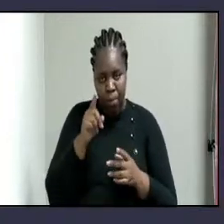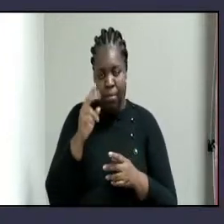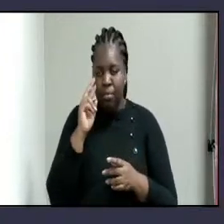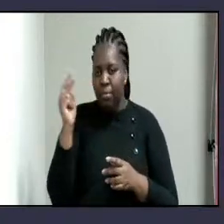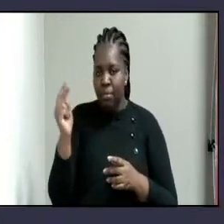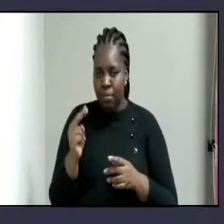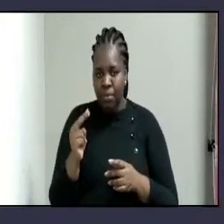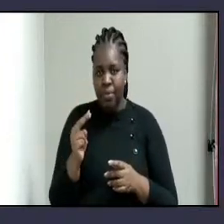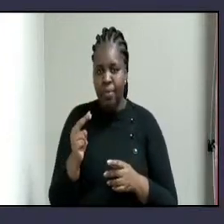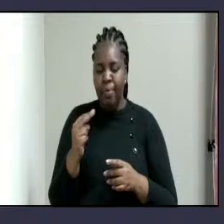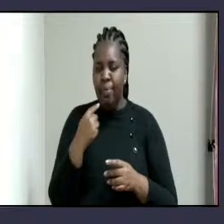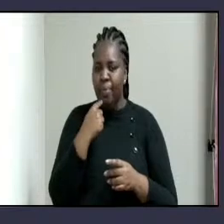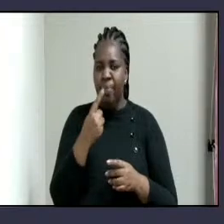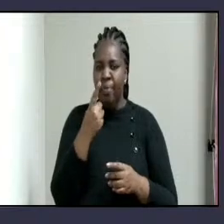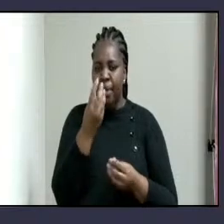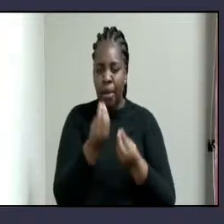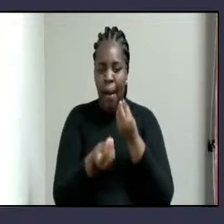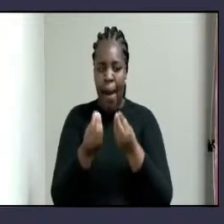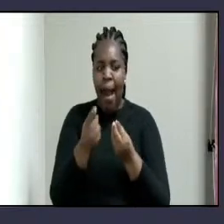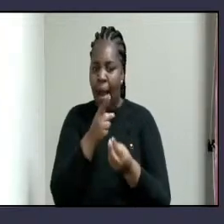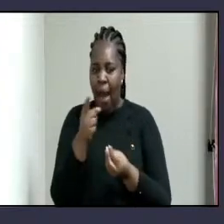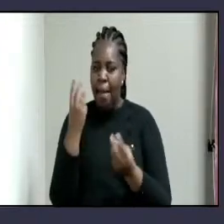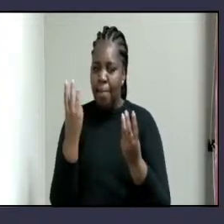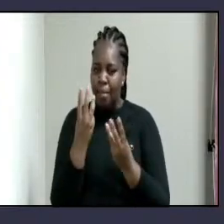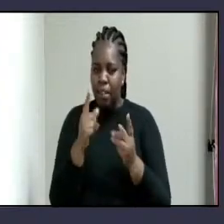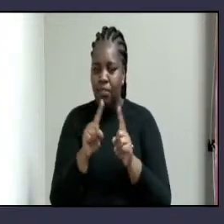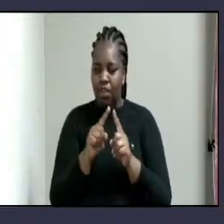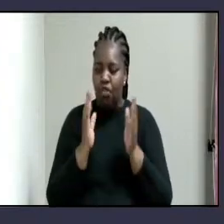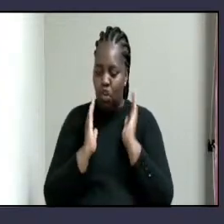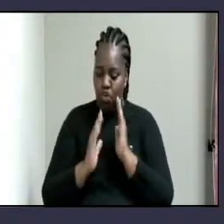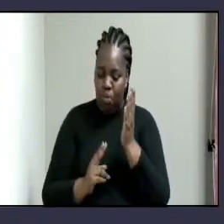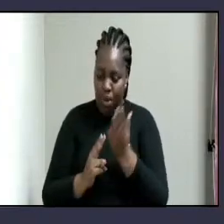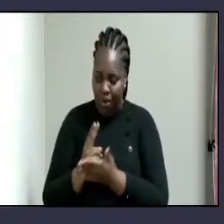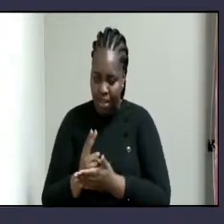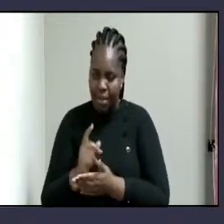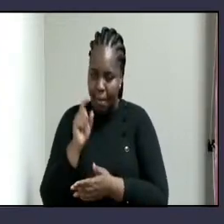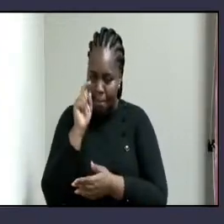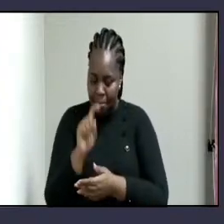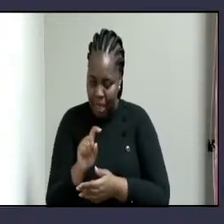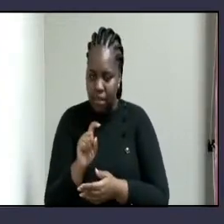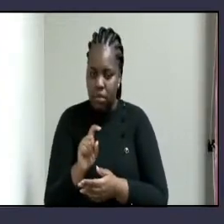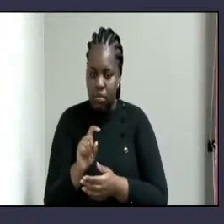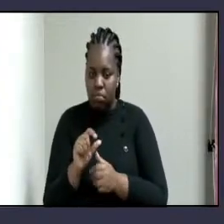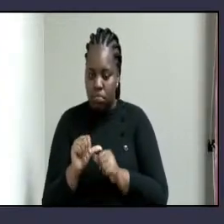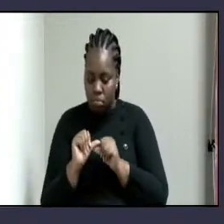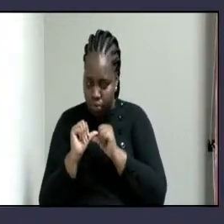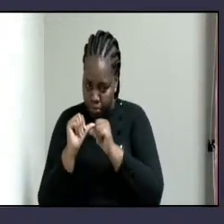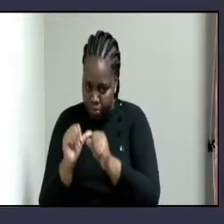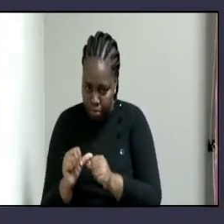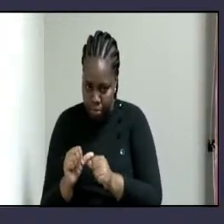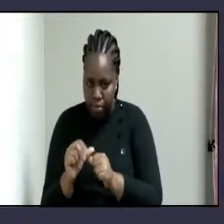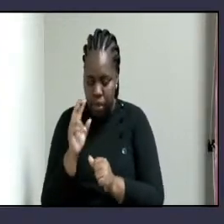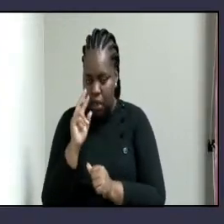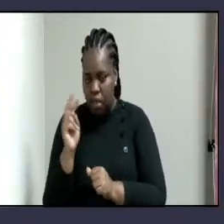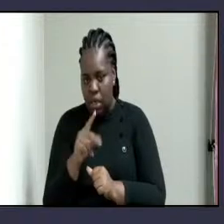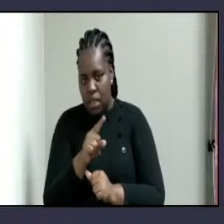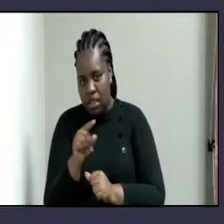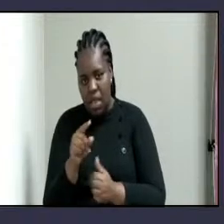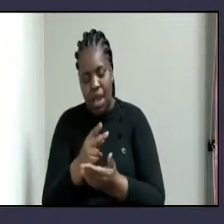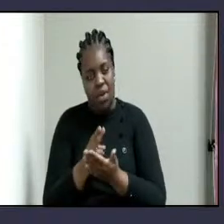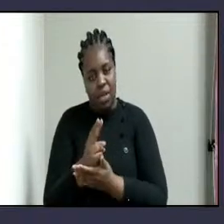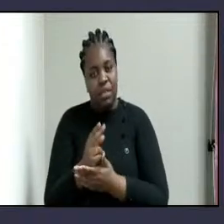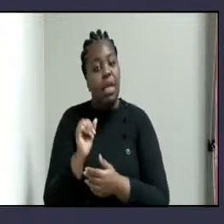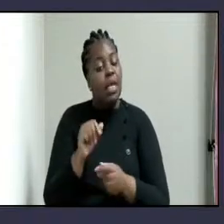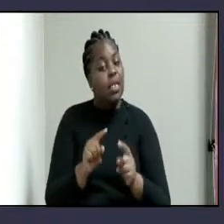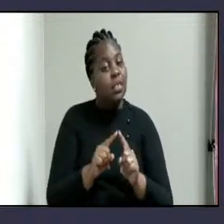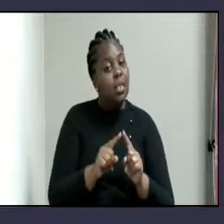aspect to say, children are human beings with human rights, and we should channel resources towards the realization of those rights. In